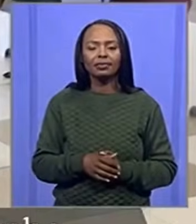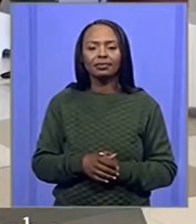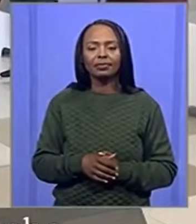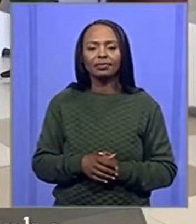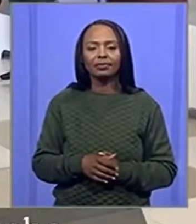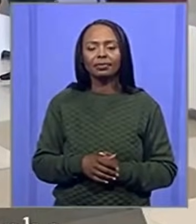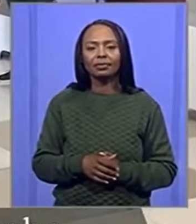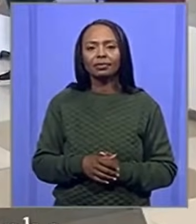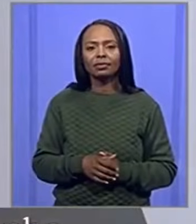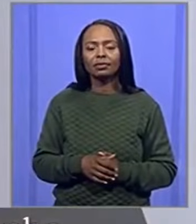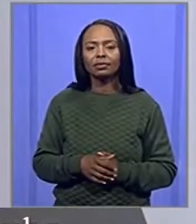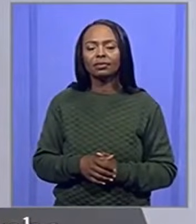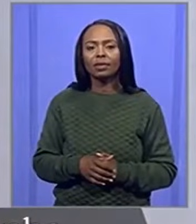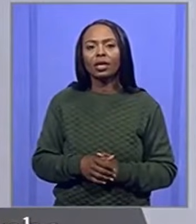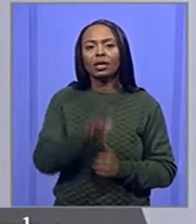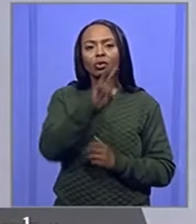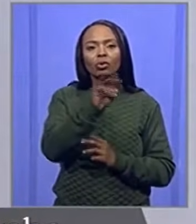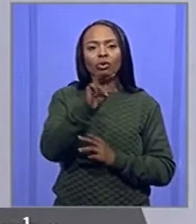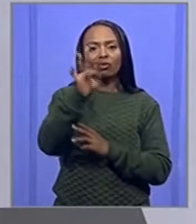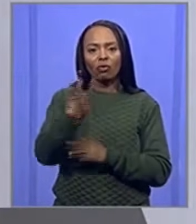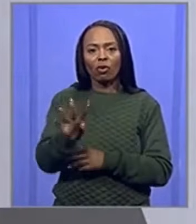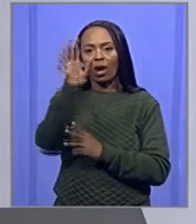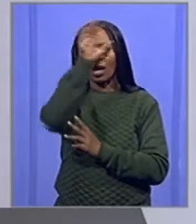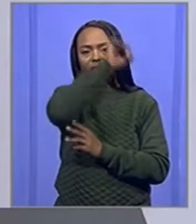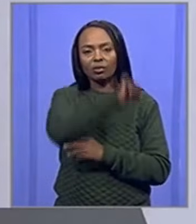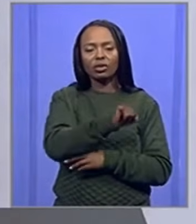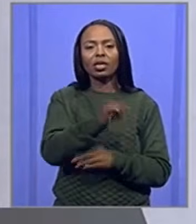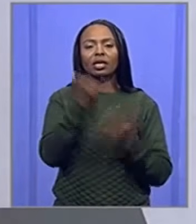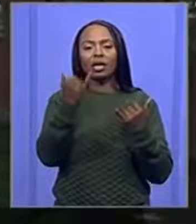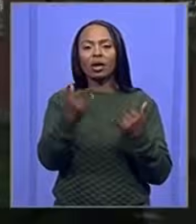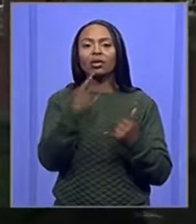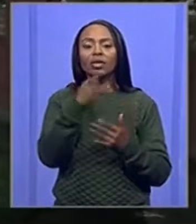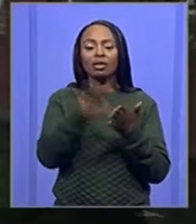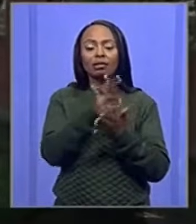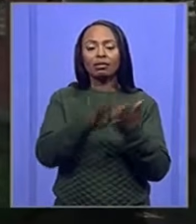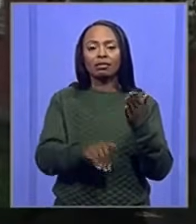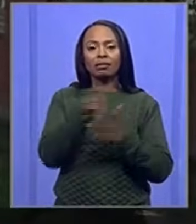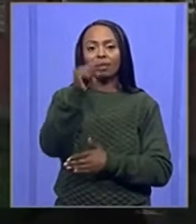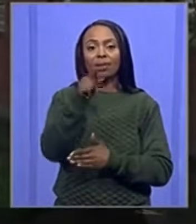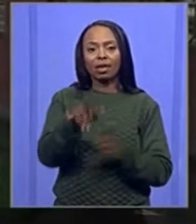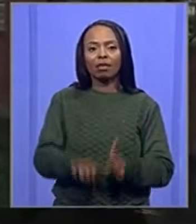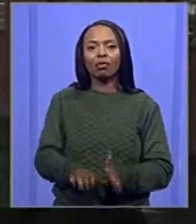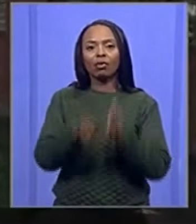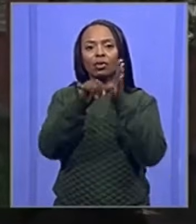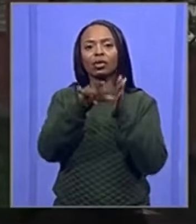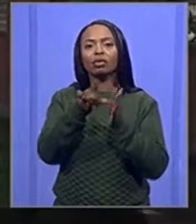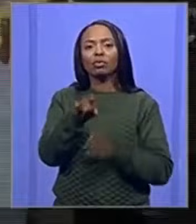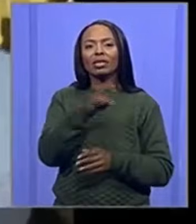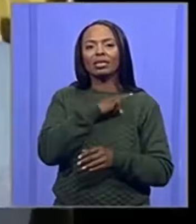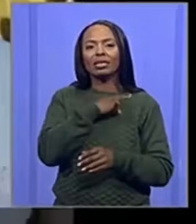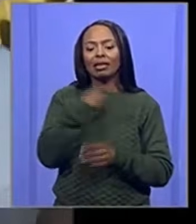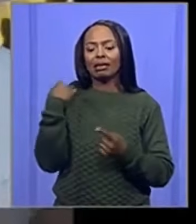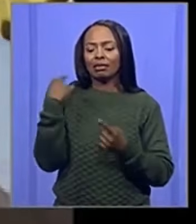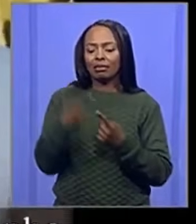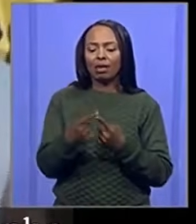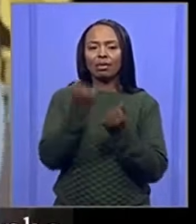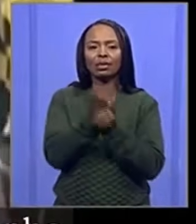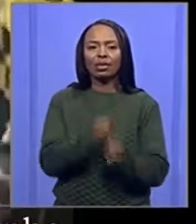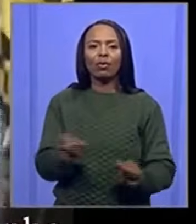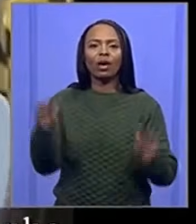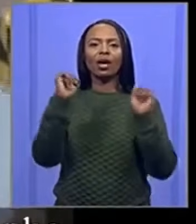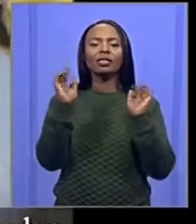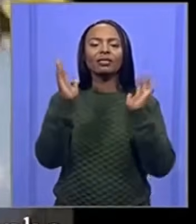Ditlhopha kakaretso tsa 2024 di kailwe jaaka tse di botlhokwa thata fa e sa le naga e bona demokrasi. ANC e sa bolong go